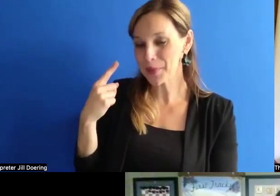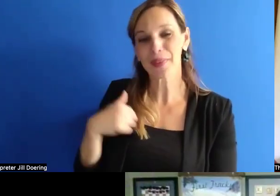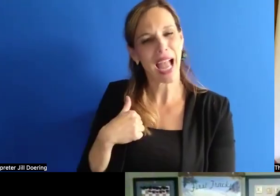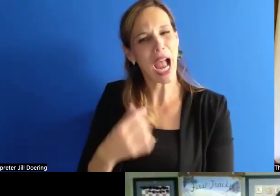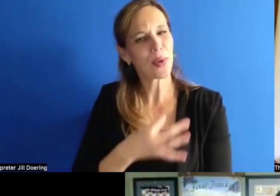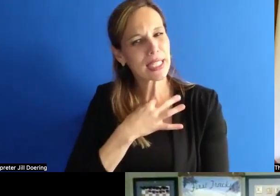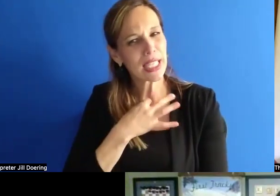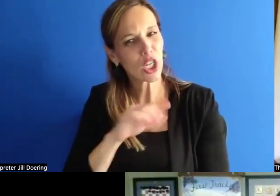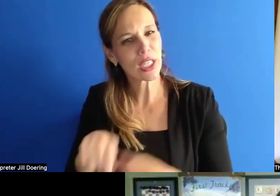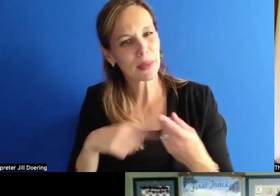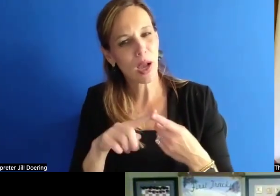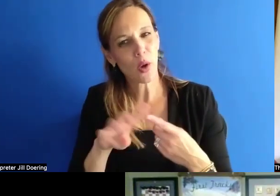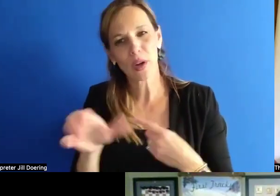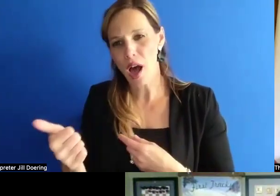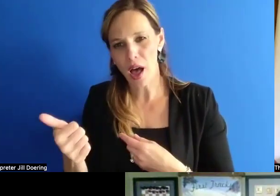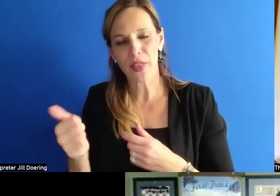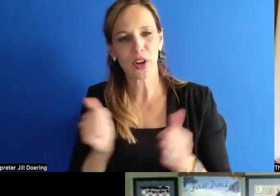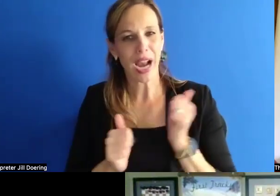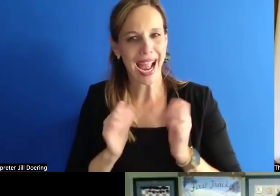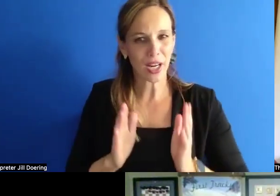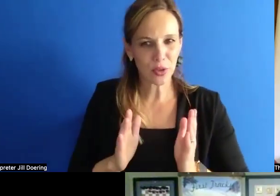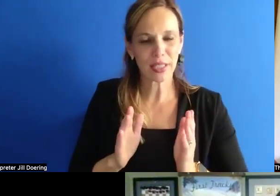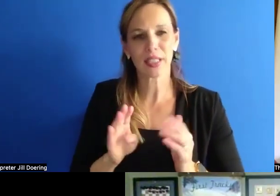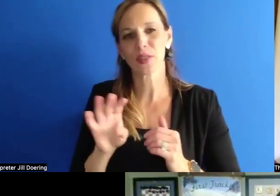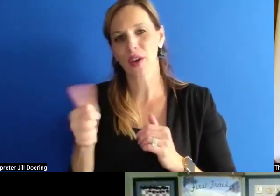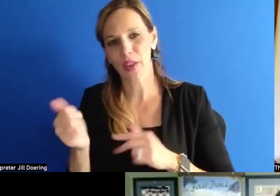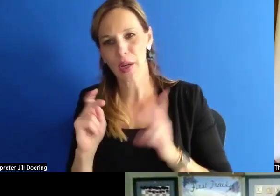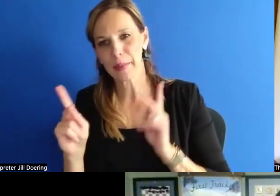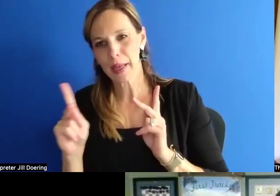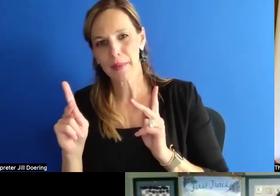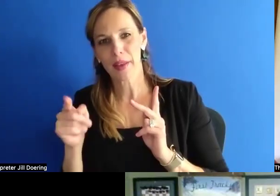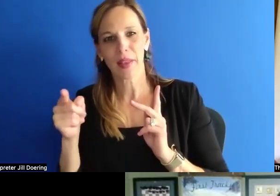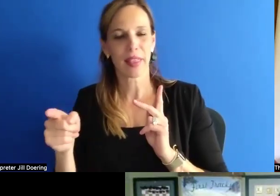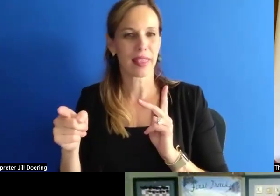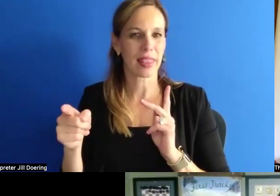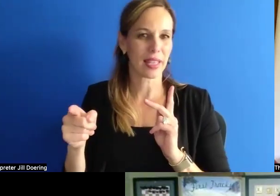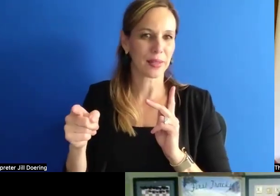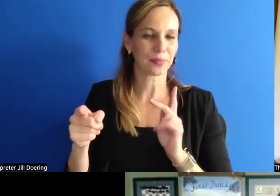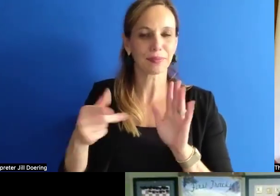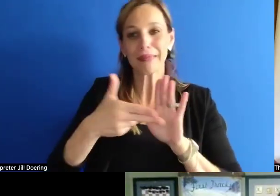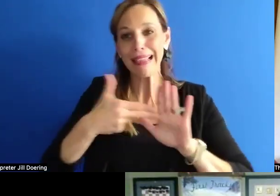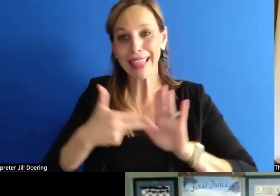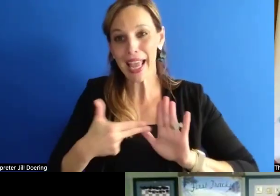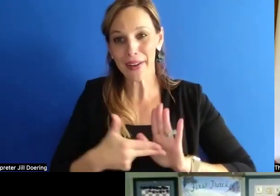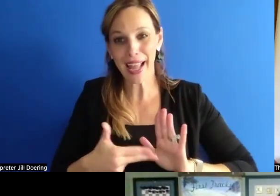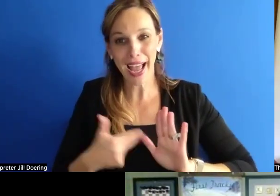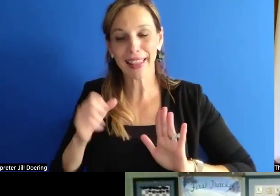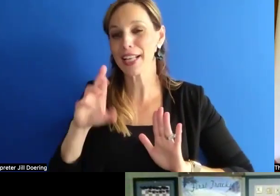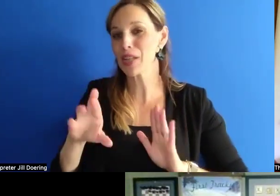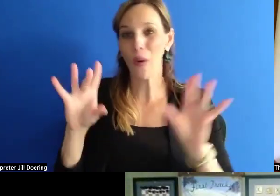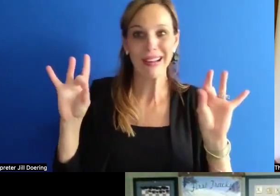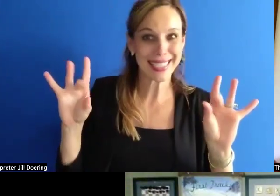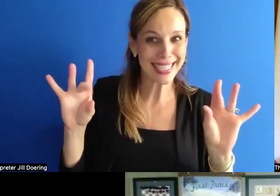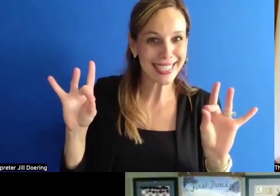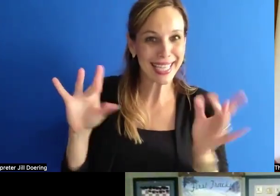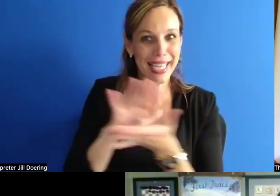the other actors and actresses. Some of them will have hotline or sticky note or different color codes for